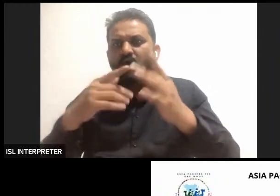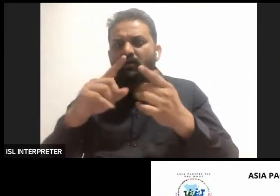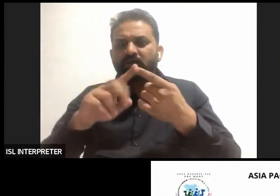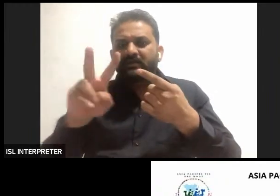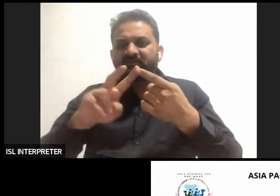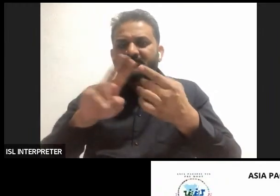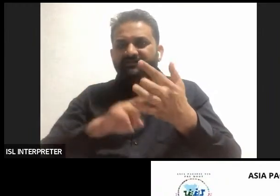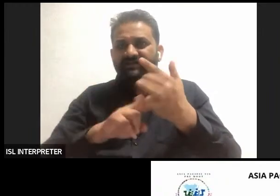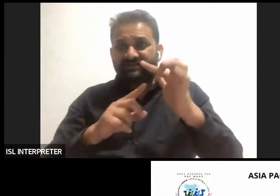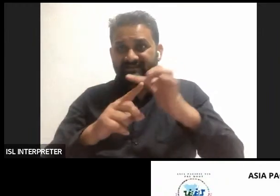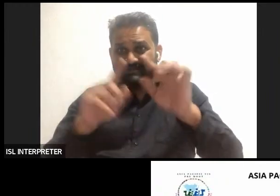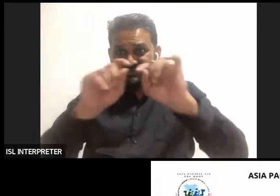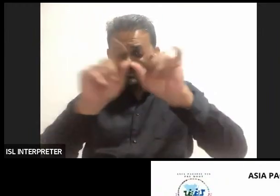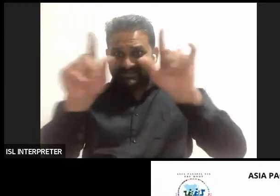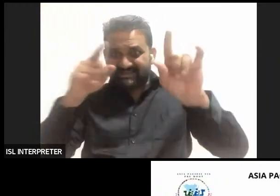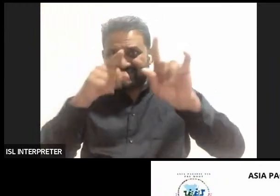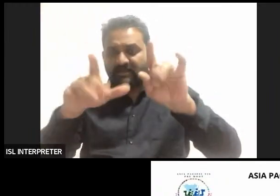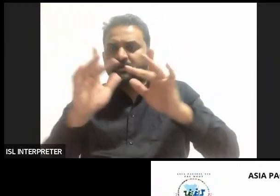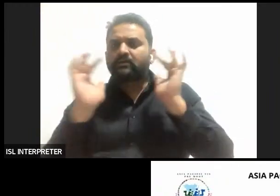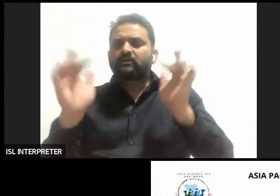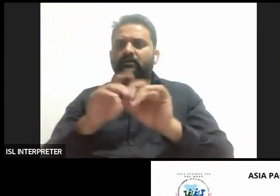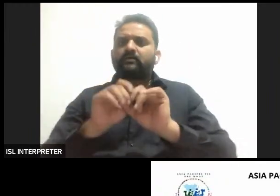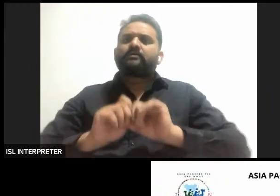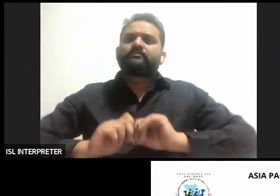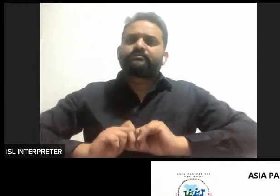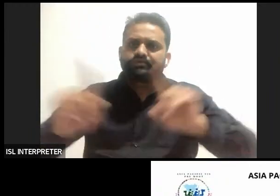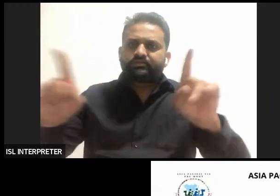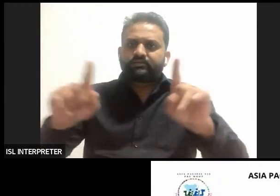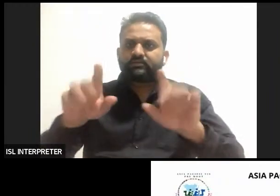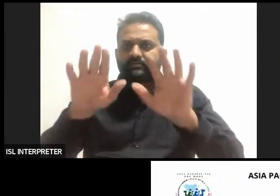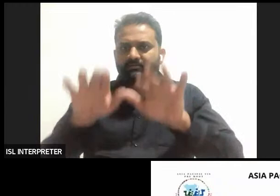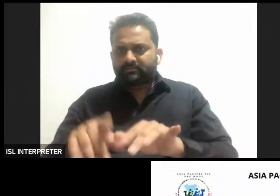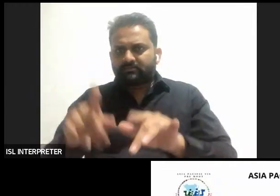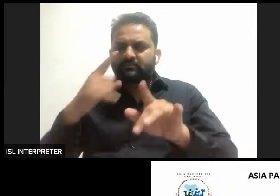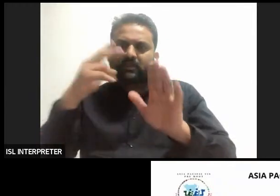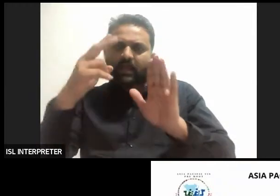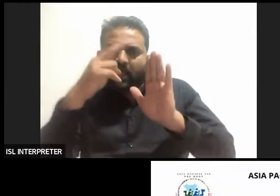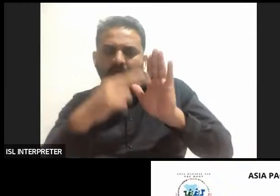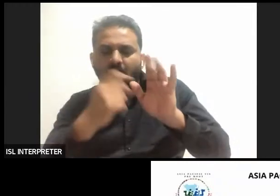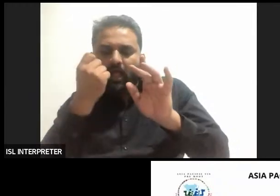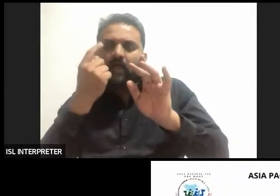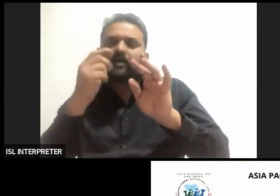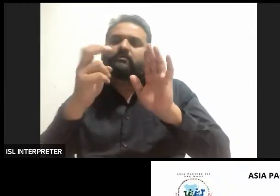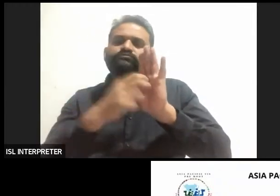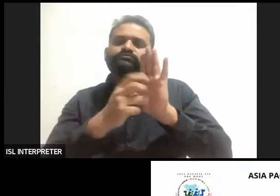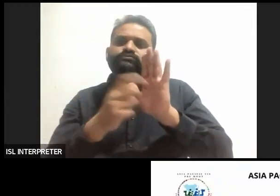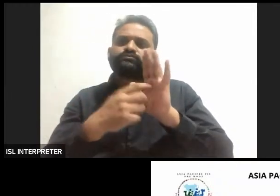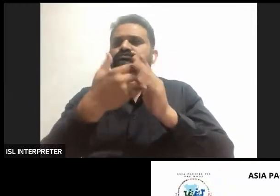So Fariha will put that information on the chat so you can, everything.